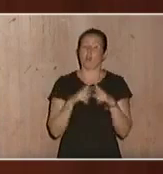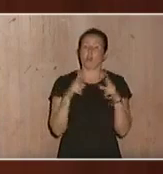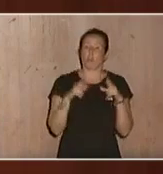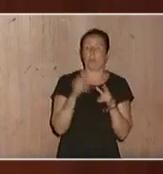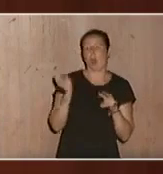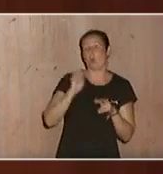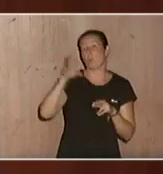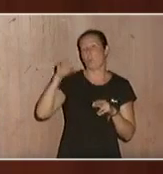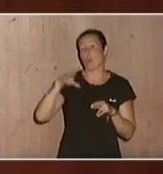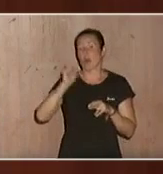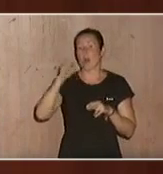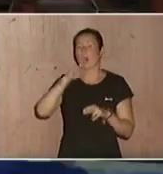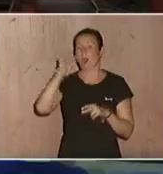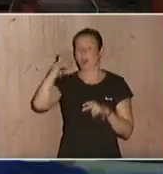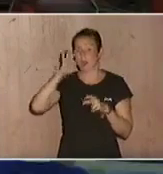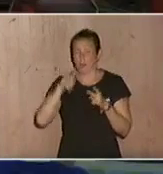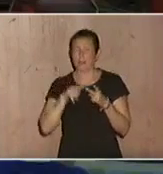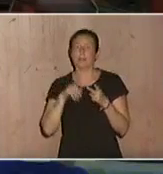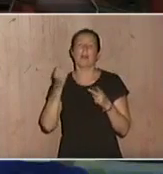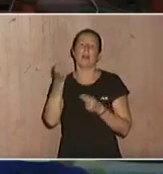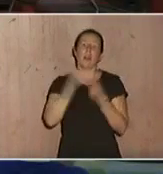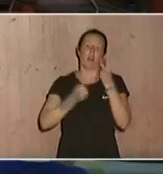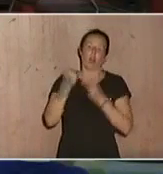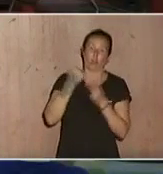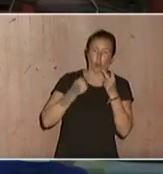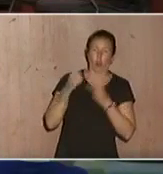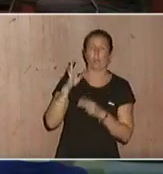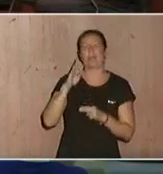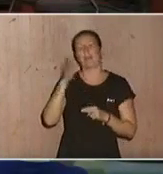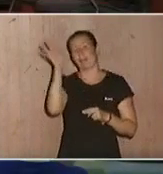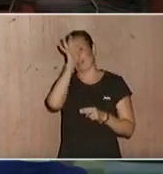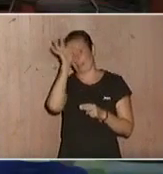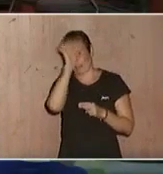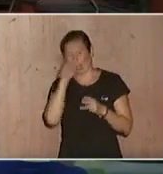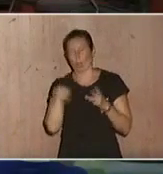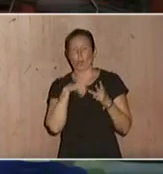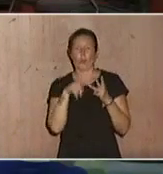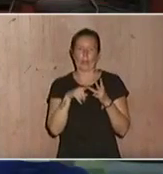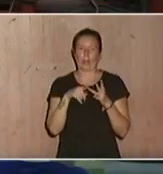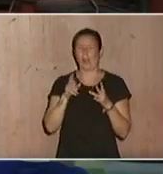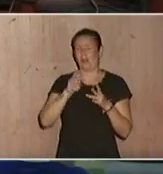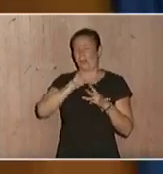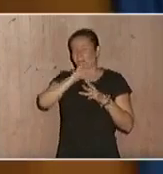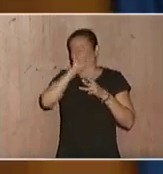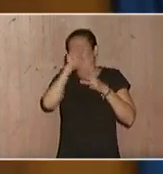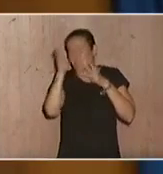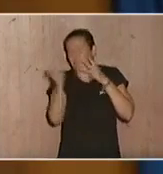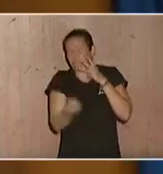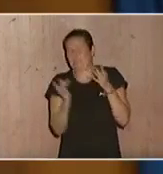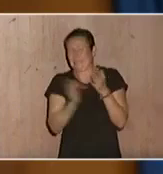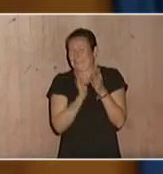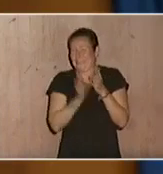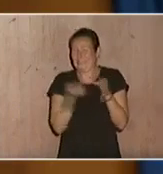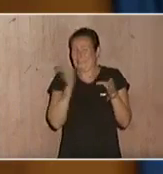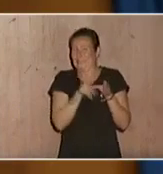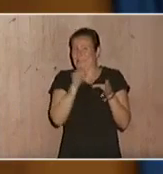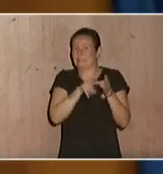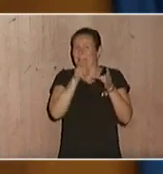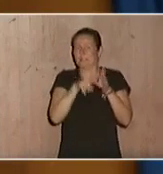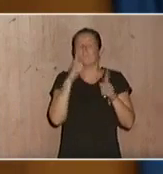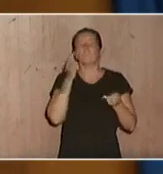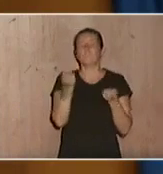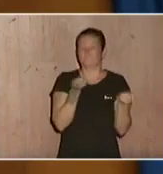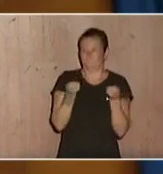Welfare, Journal of Economic Theory, Games and Economic Behavior y editor del International Journal of Game